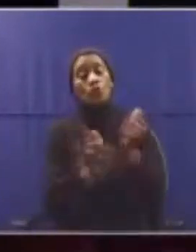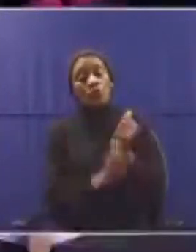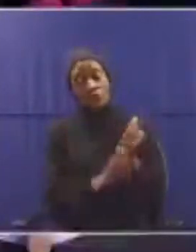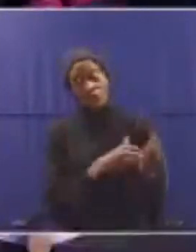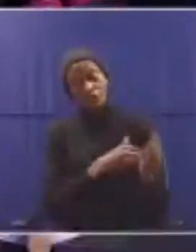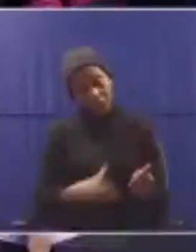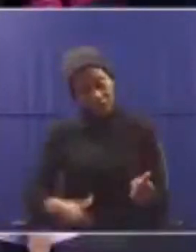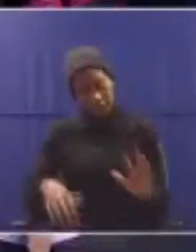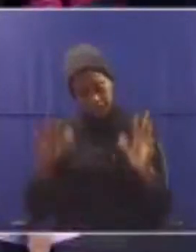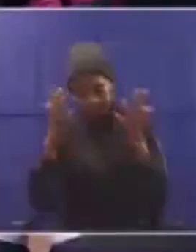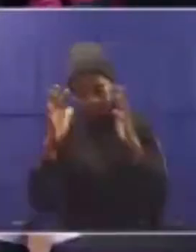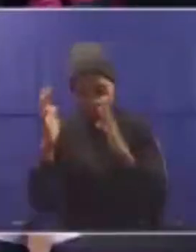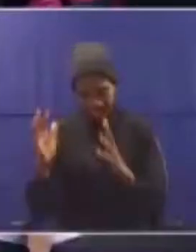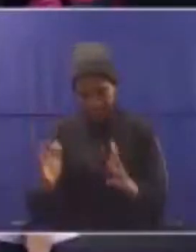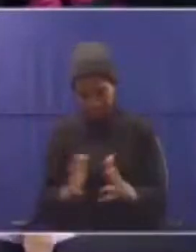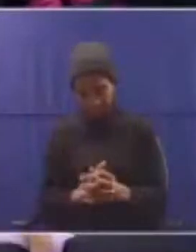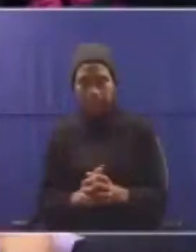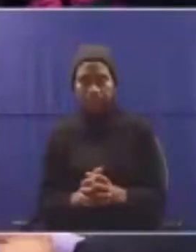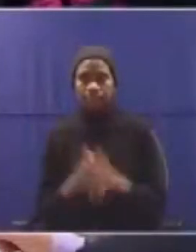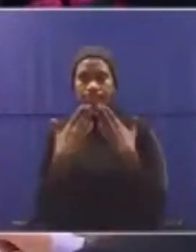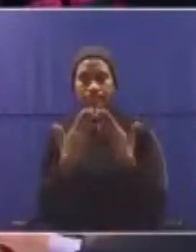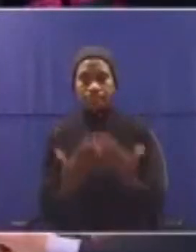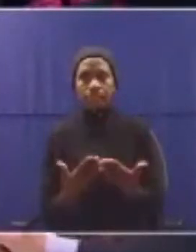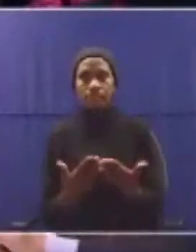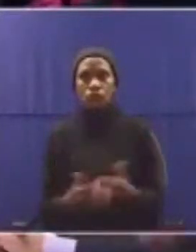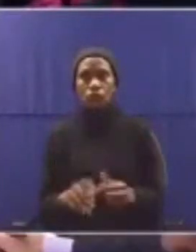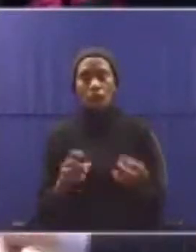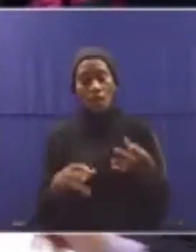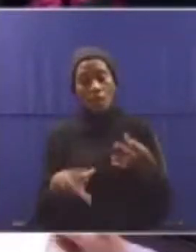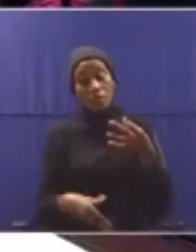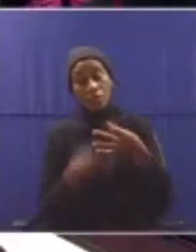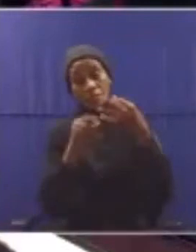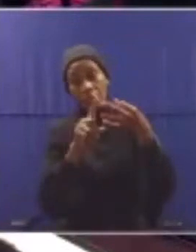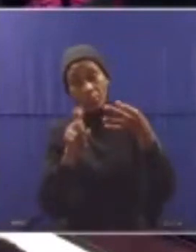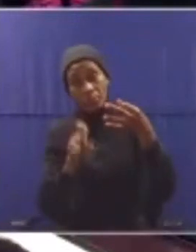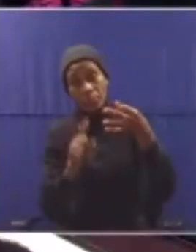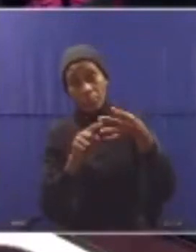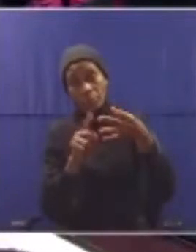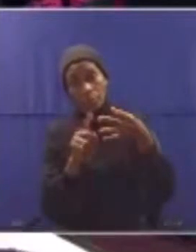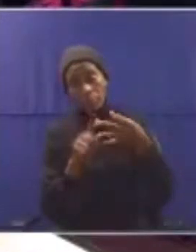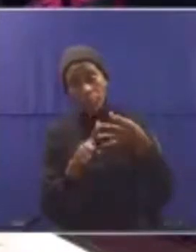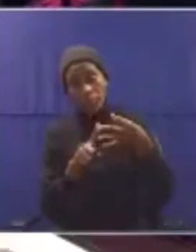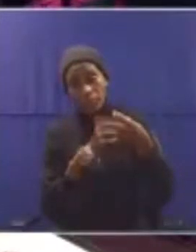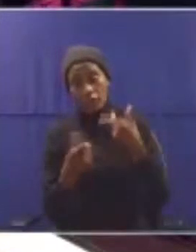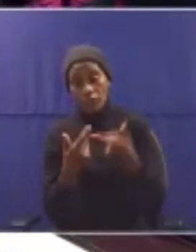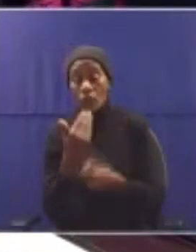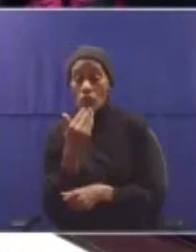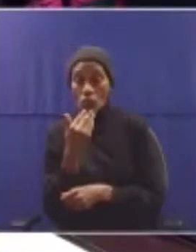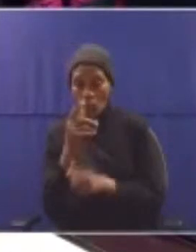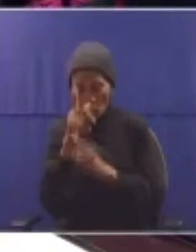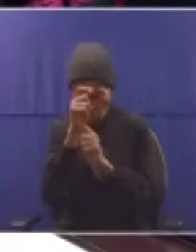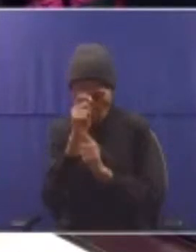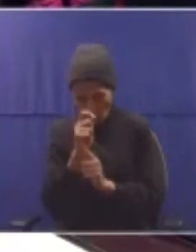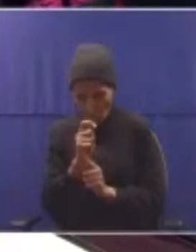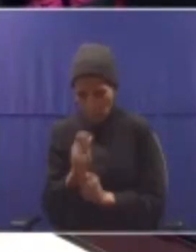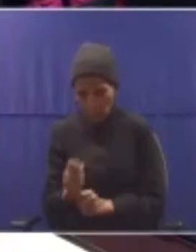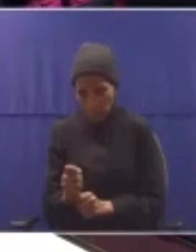President. Thank you. The third supplementary question will be asked by the